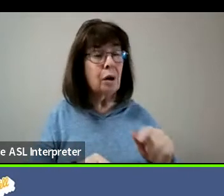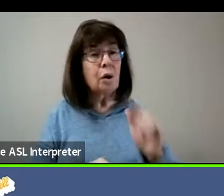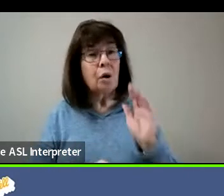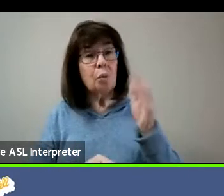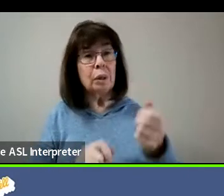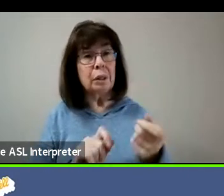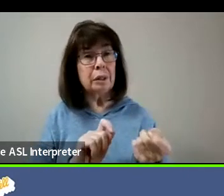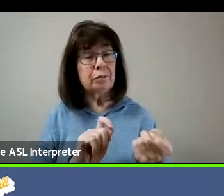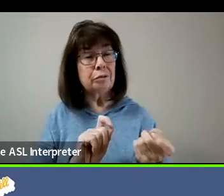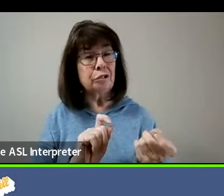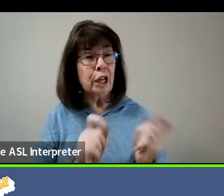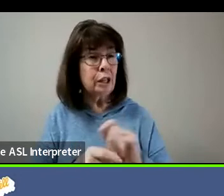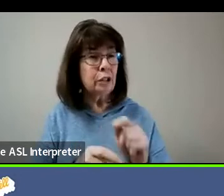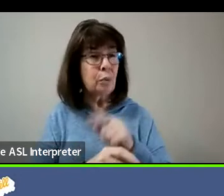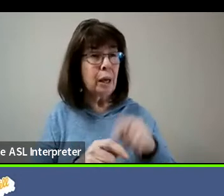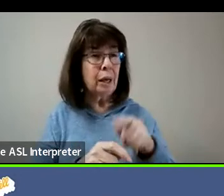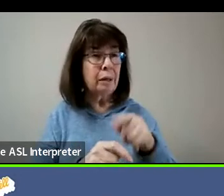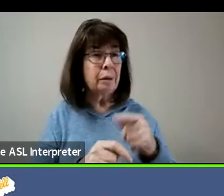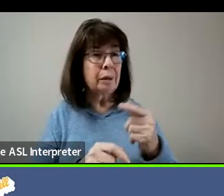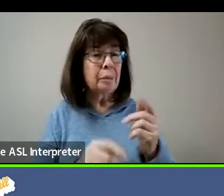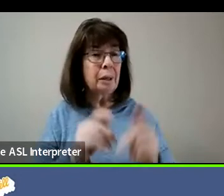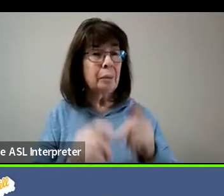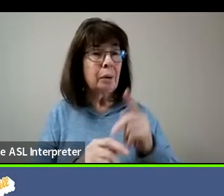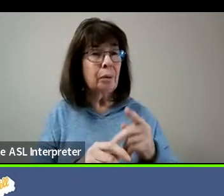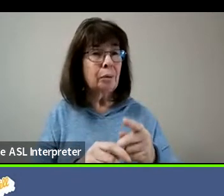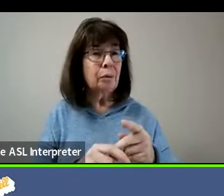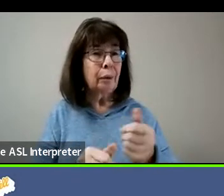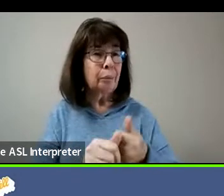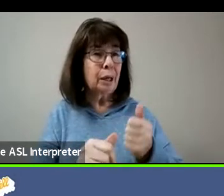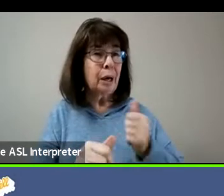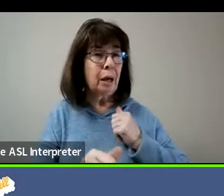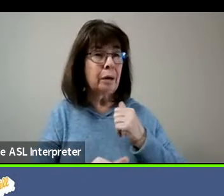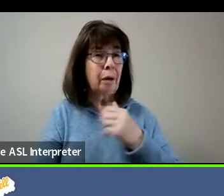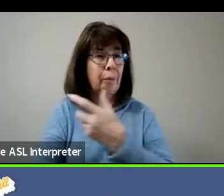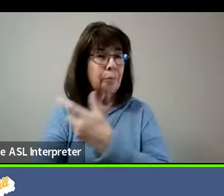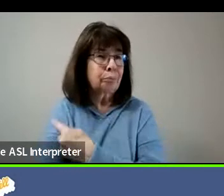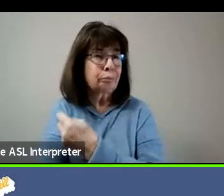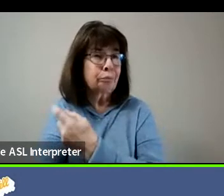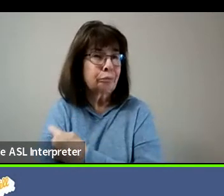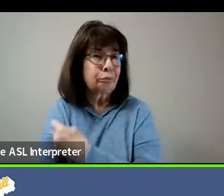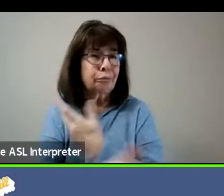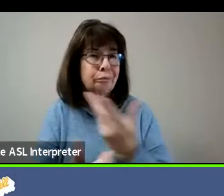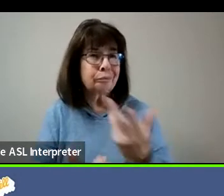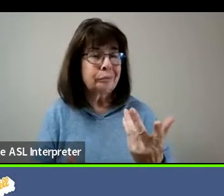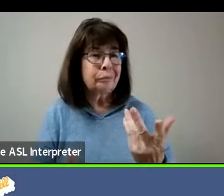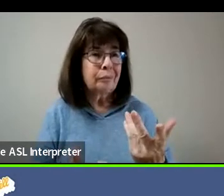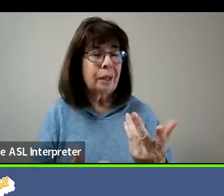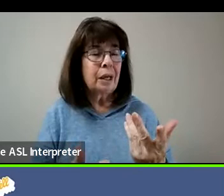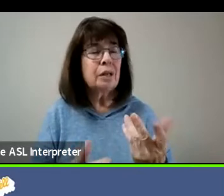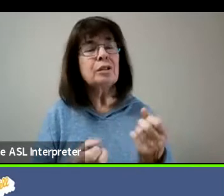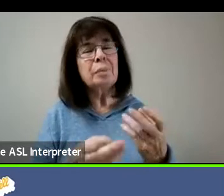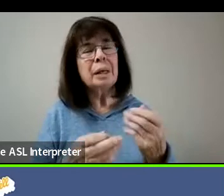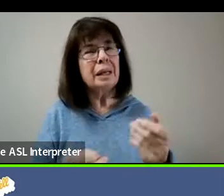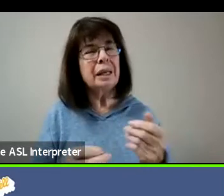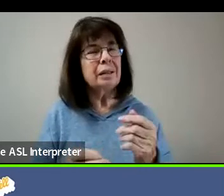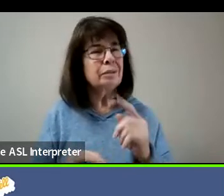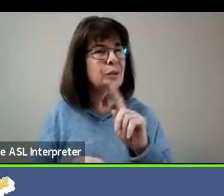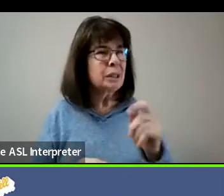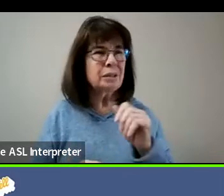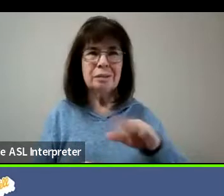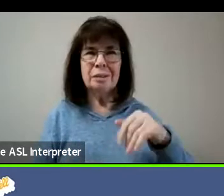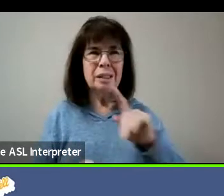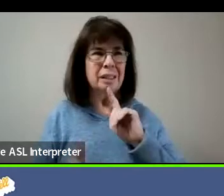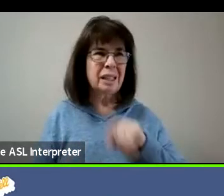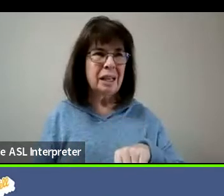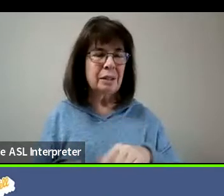immunity wanes? We just don't even know. So many unanswered questions about how we would get at this, or even